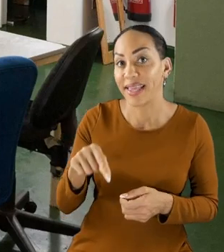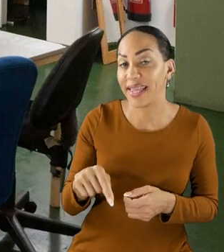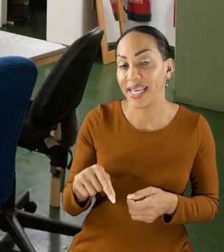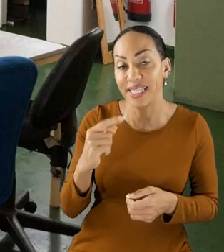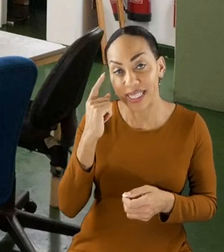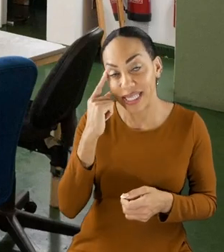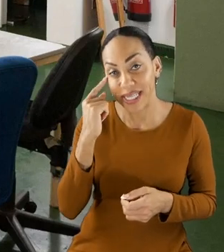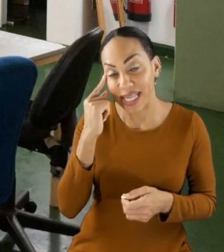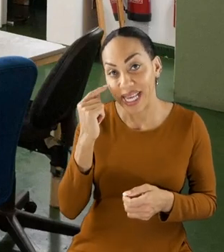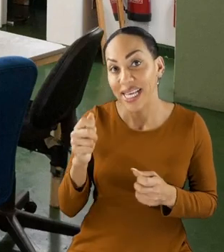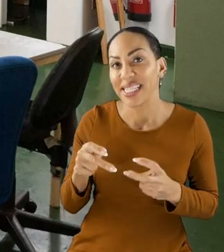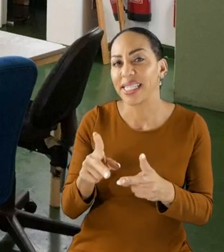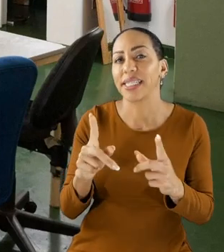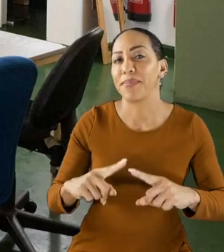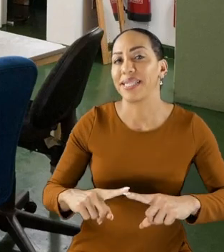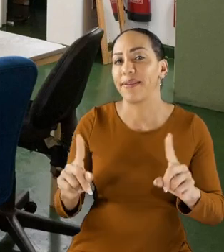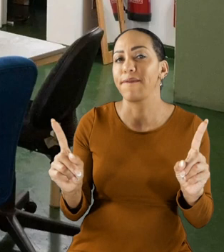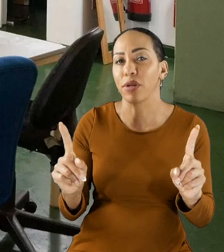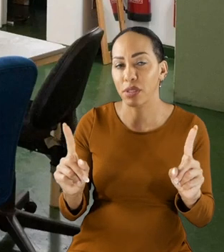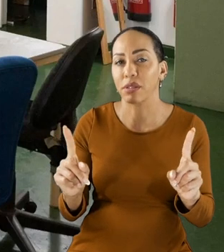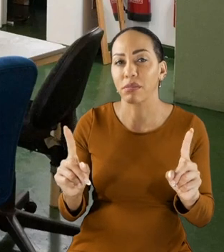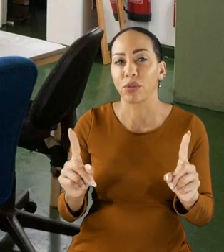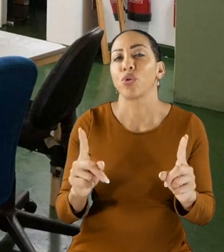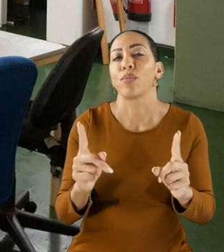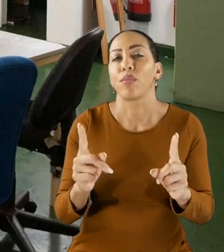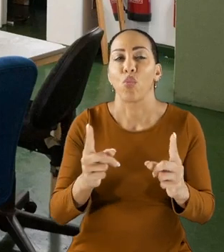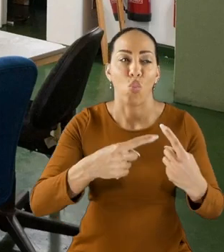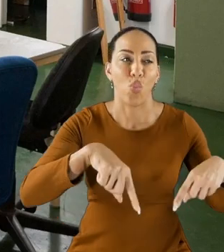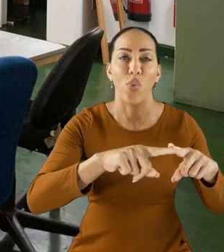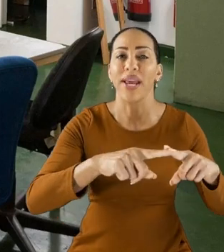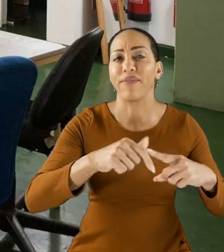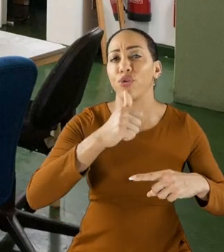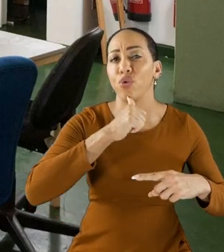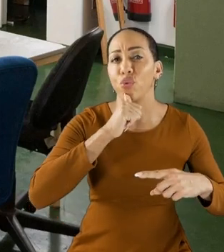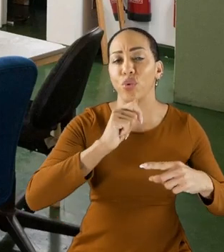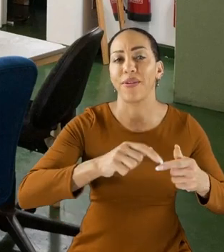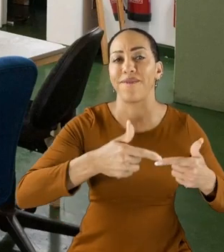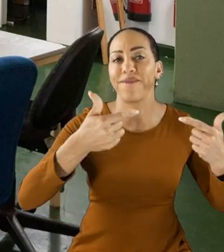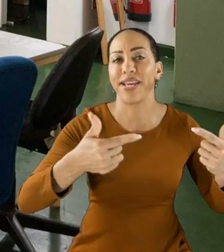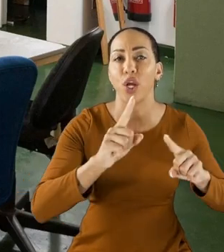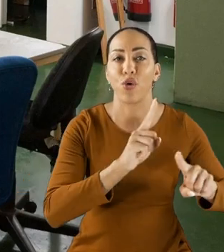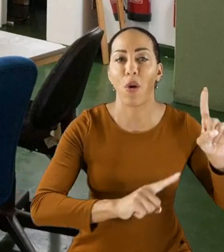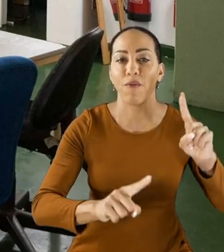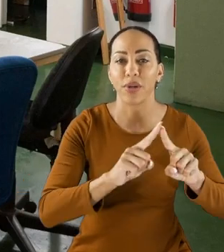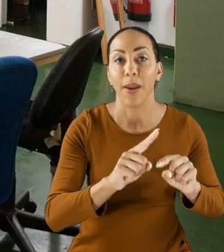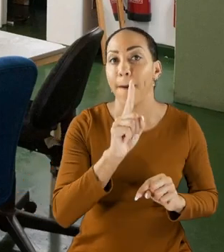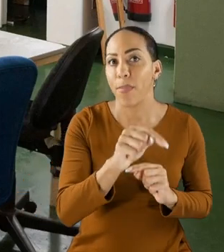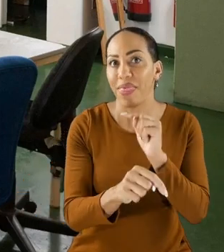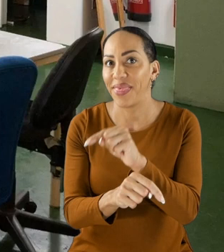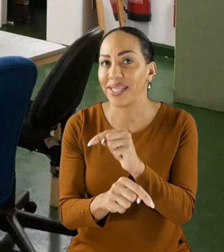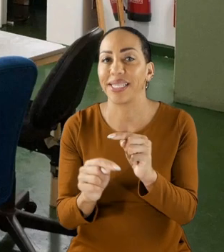about how this is so different as a concept from that idea that we have video conference,